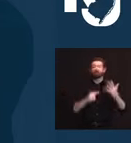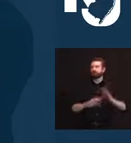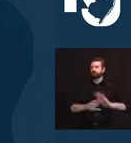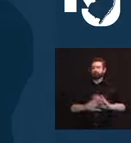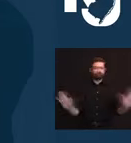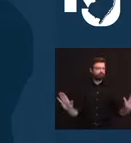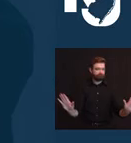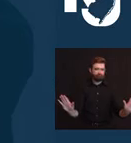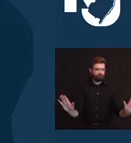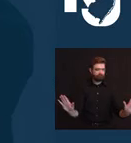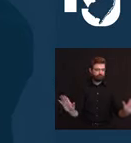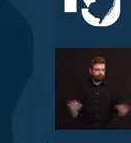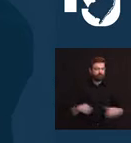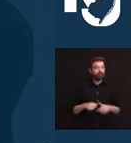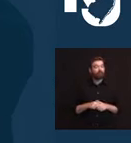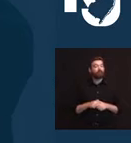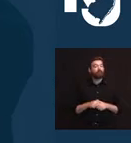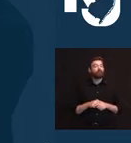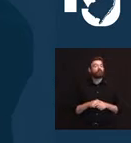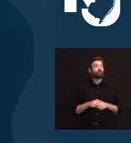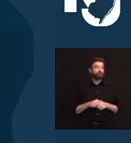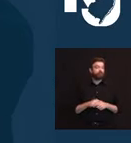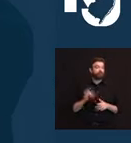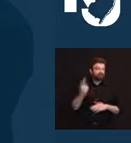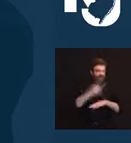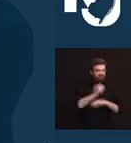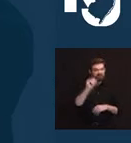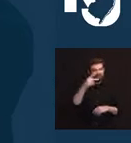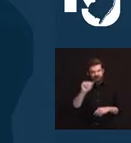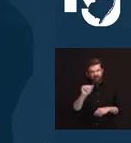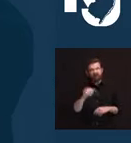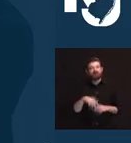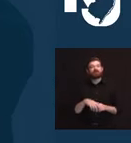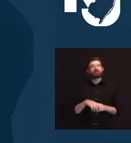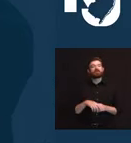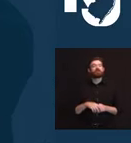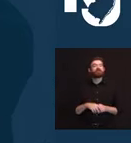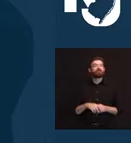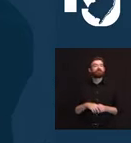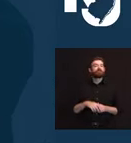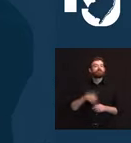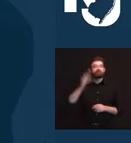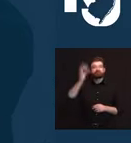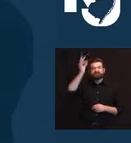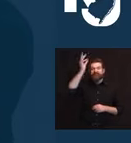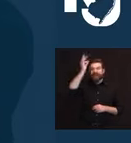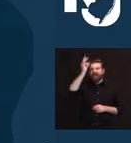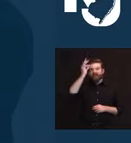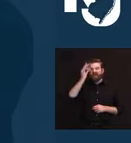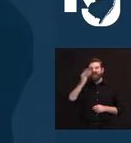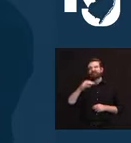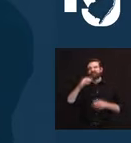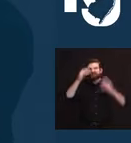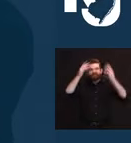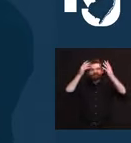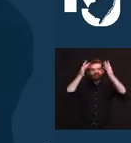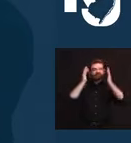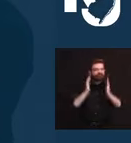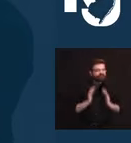to open, as are electrology facilities, hair braiding shops, massage parlors, nail